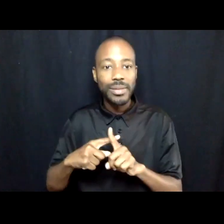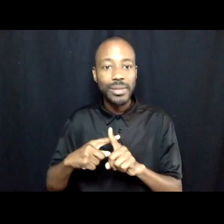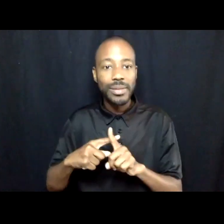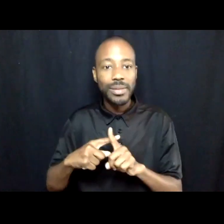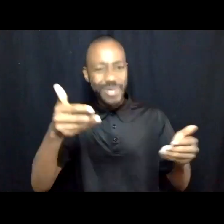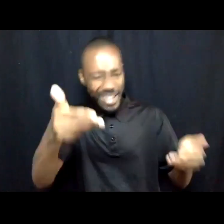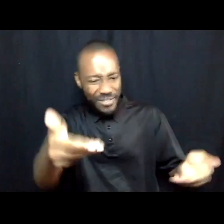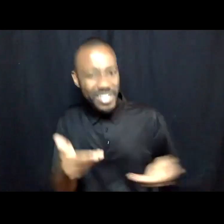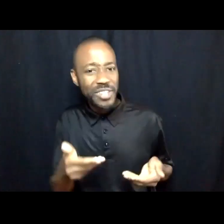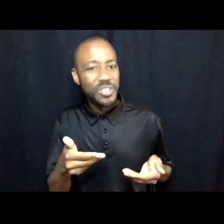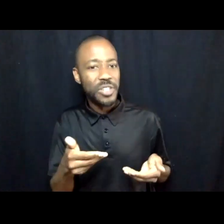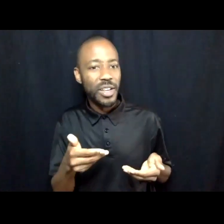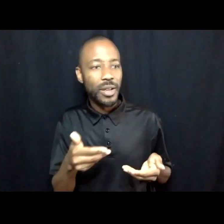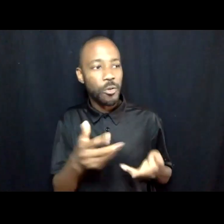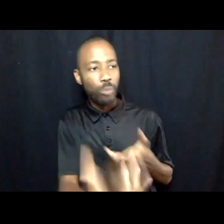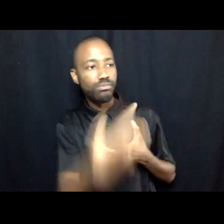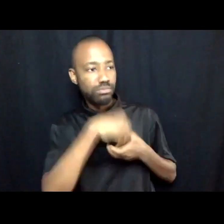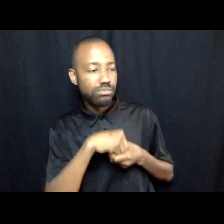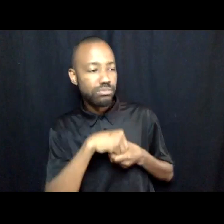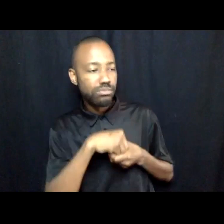in the various ways that they can.